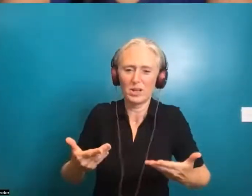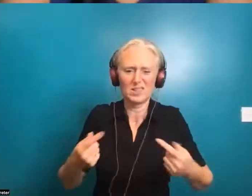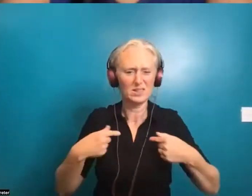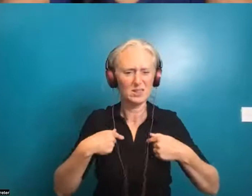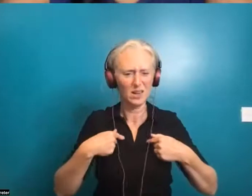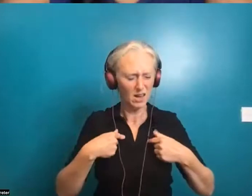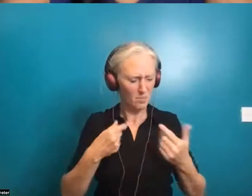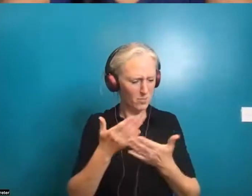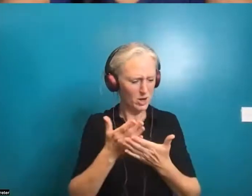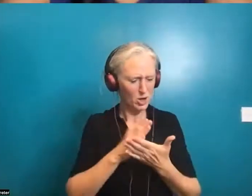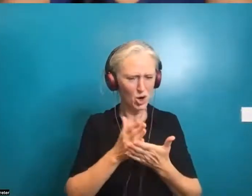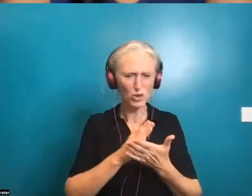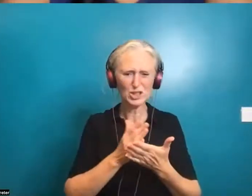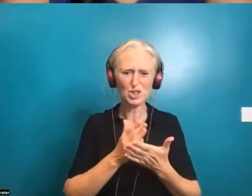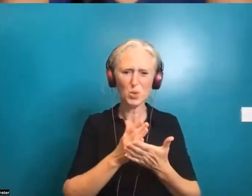sure.